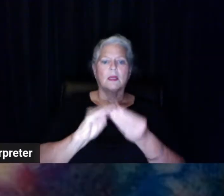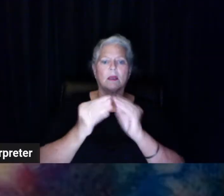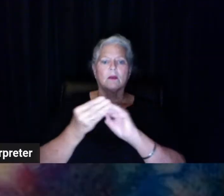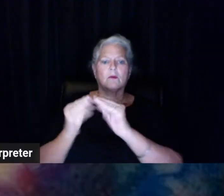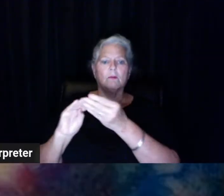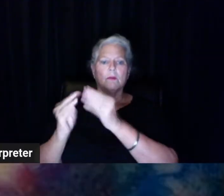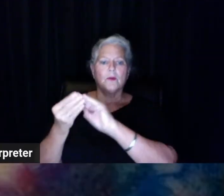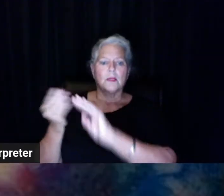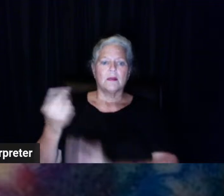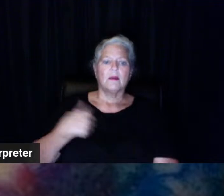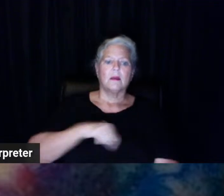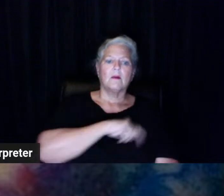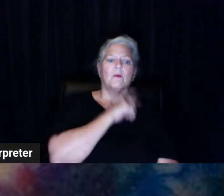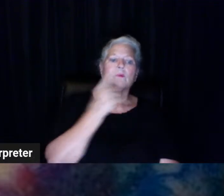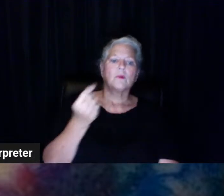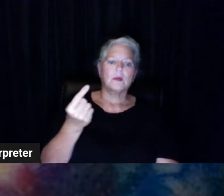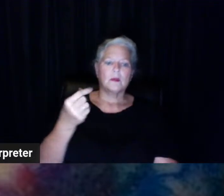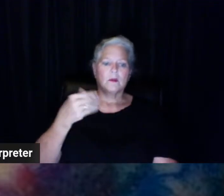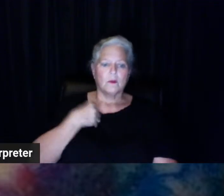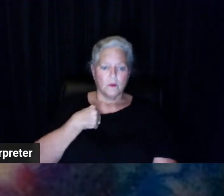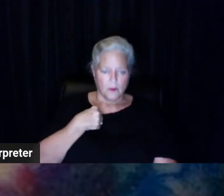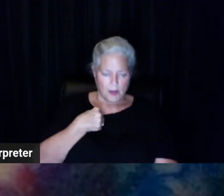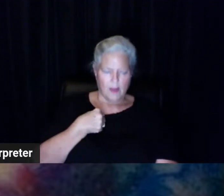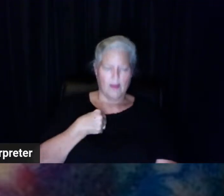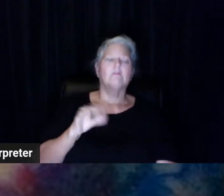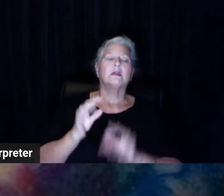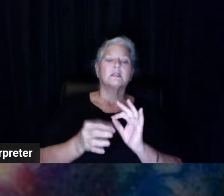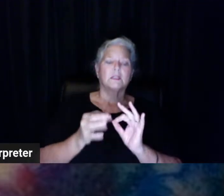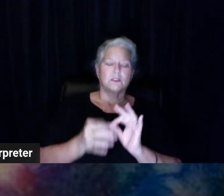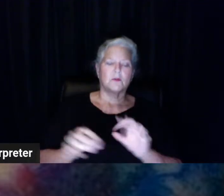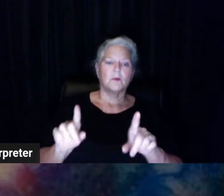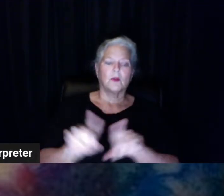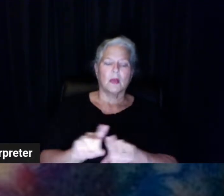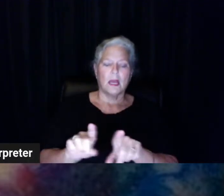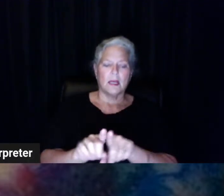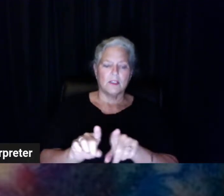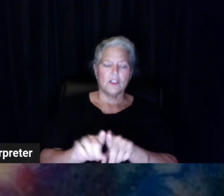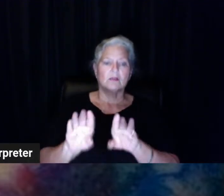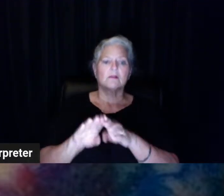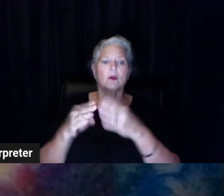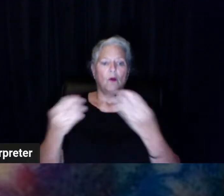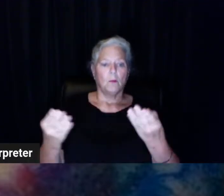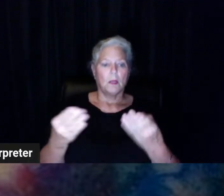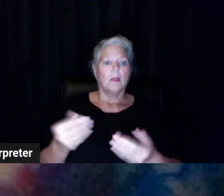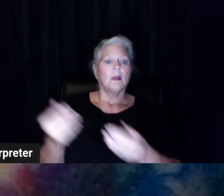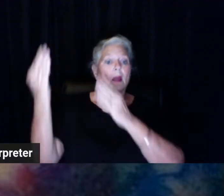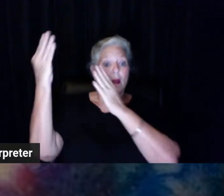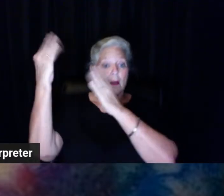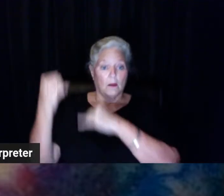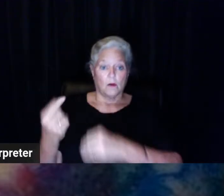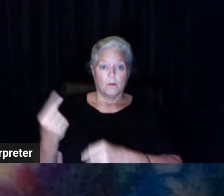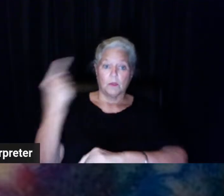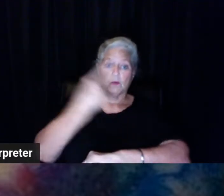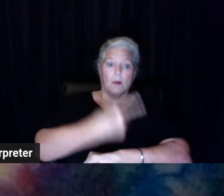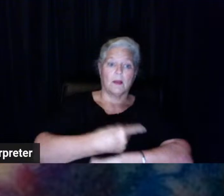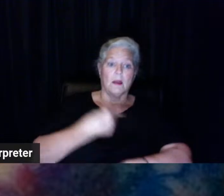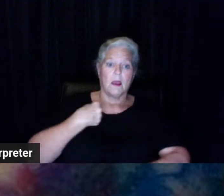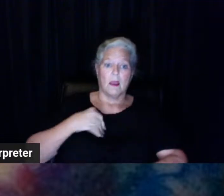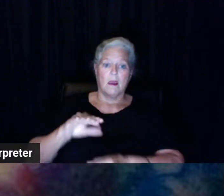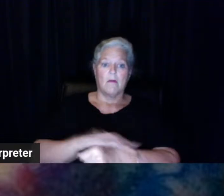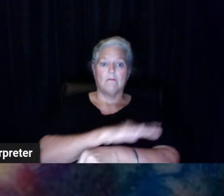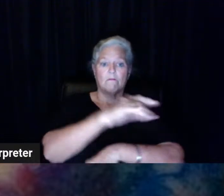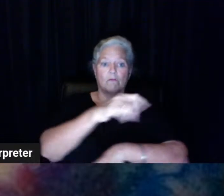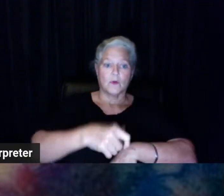We do have an interpreter here upon availability, and I hope to one day have one full time. So we're looking for